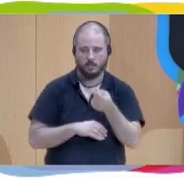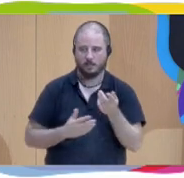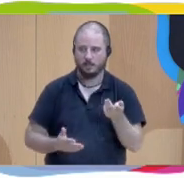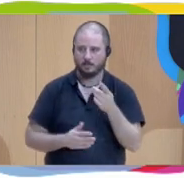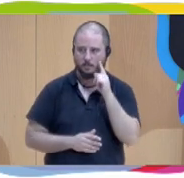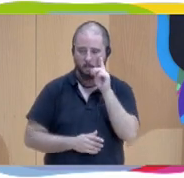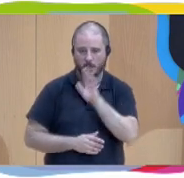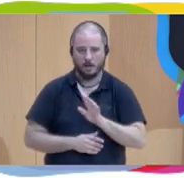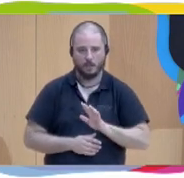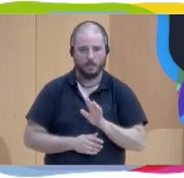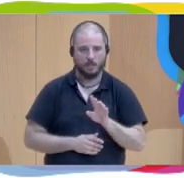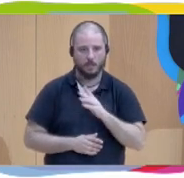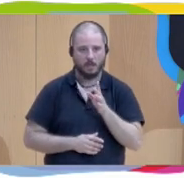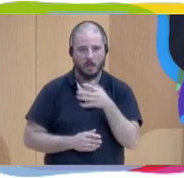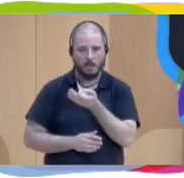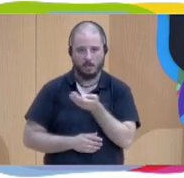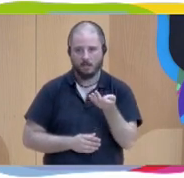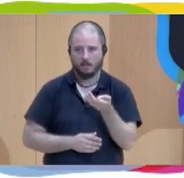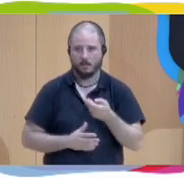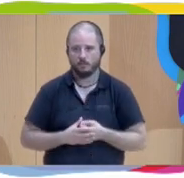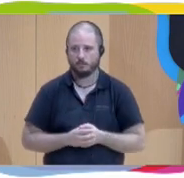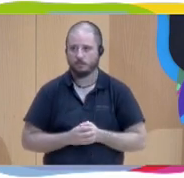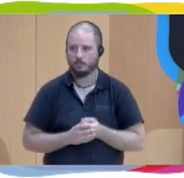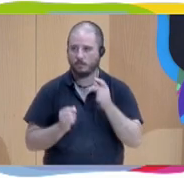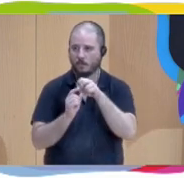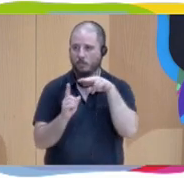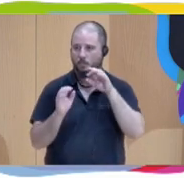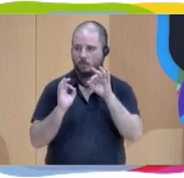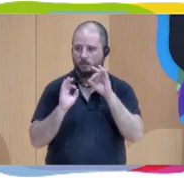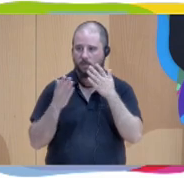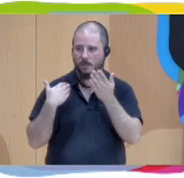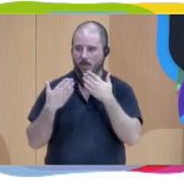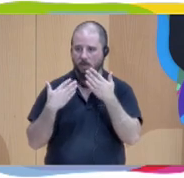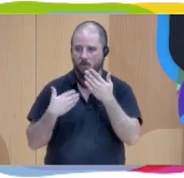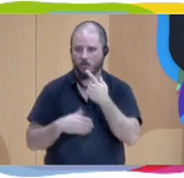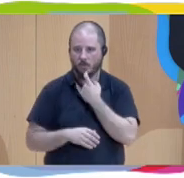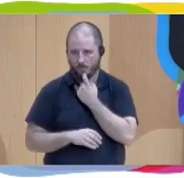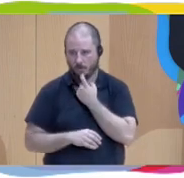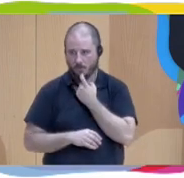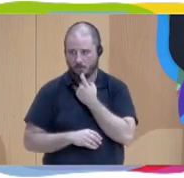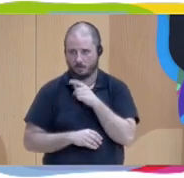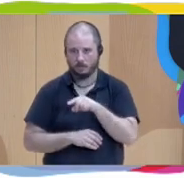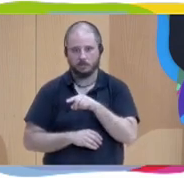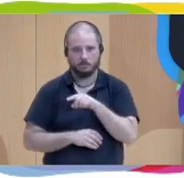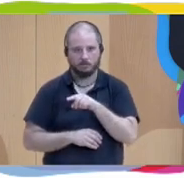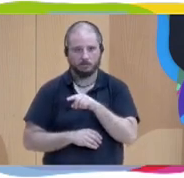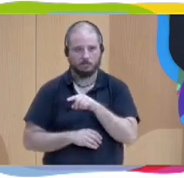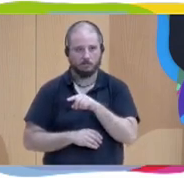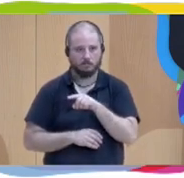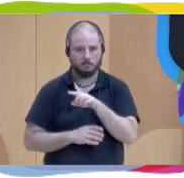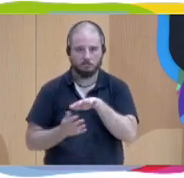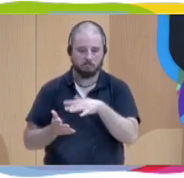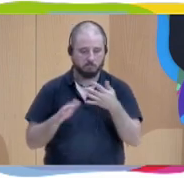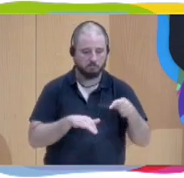Finnish Dialogical Approach here in Navarra as well. I agree. Los problemas que os